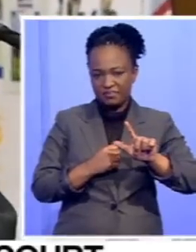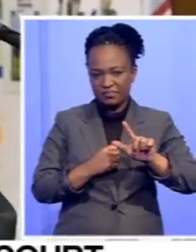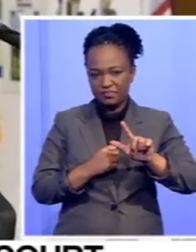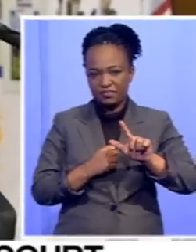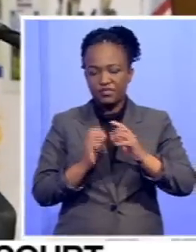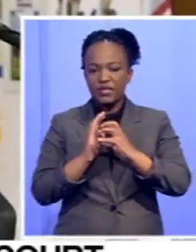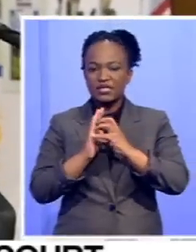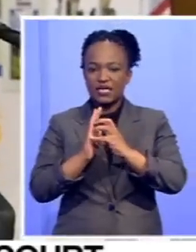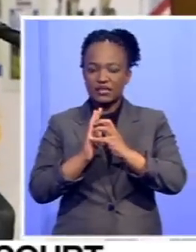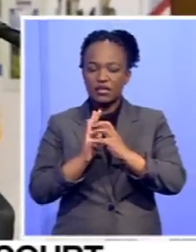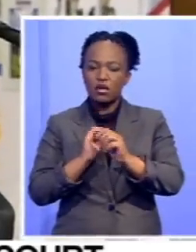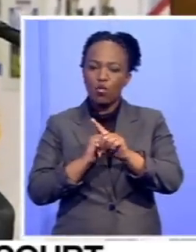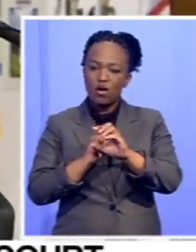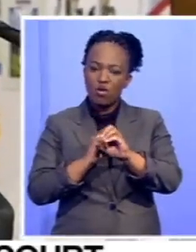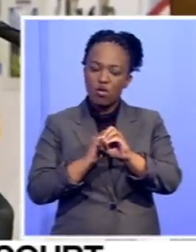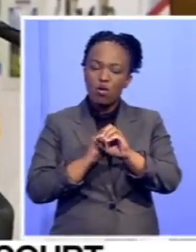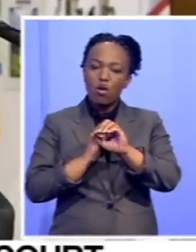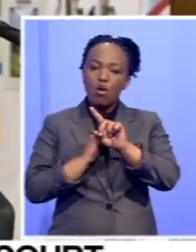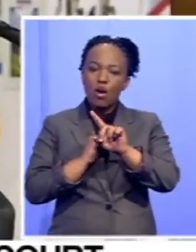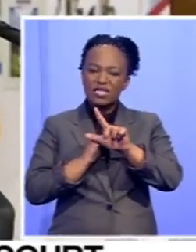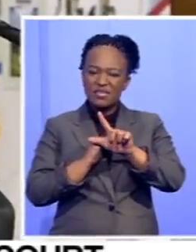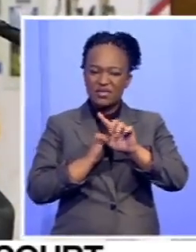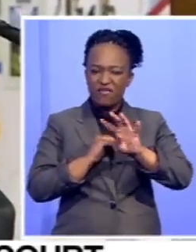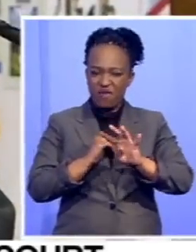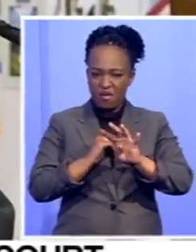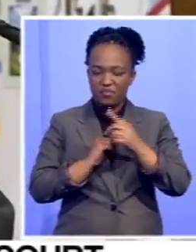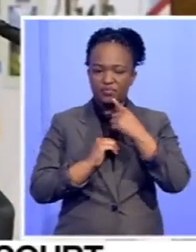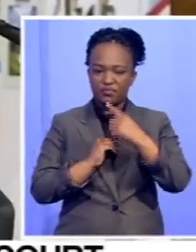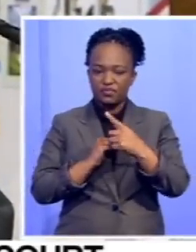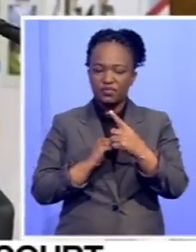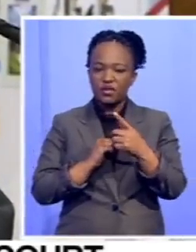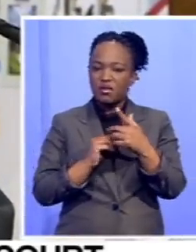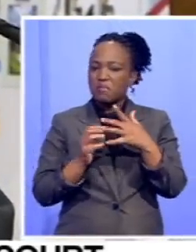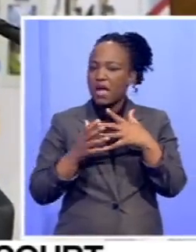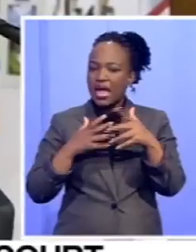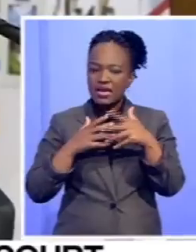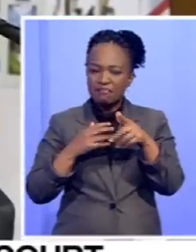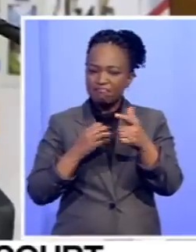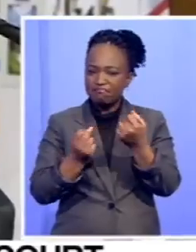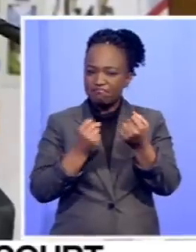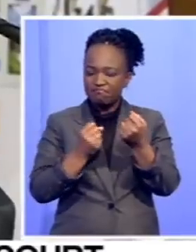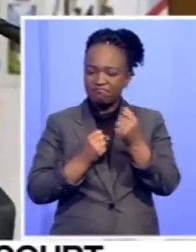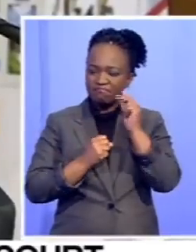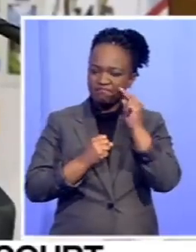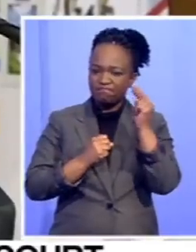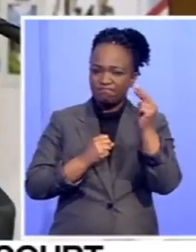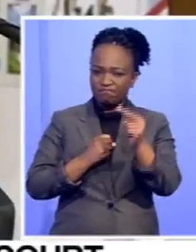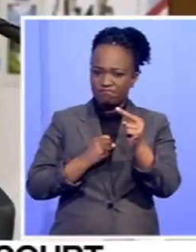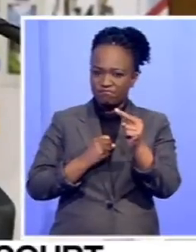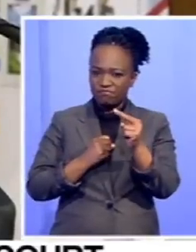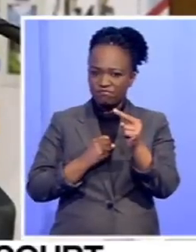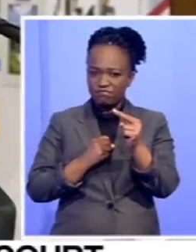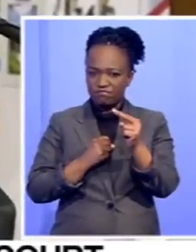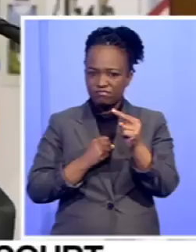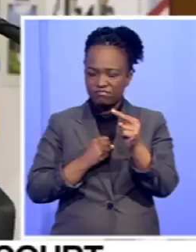Section 174 states that if at the close of the case for the prosecution, at any trial, the court is of the opinion that